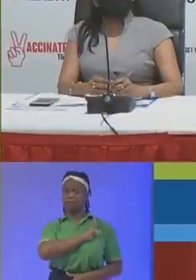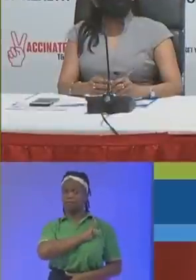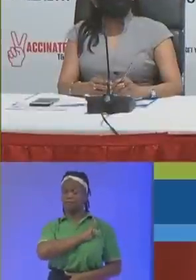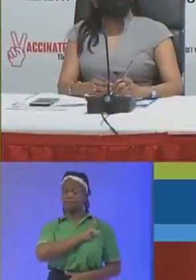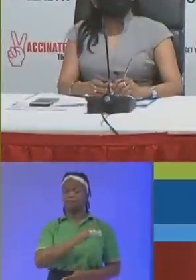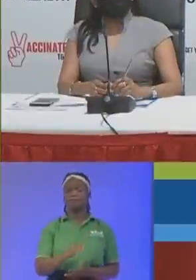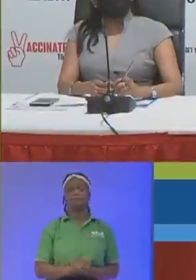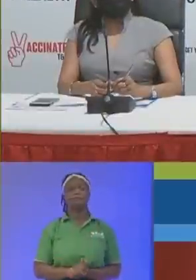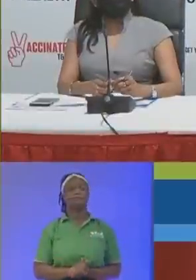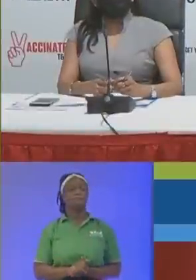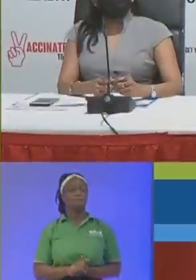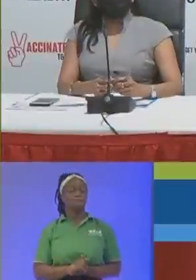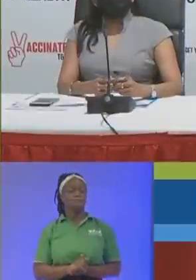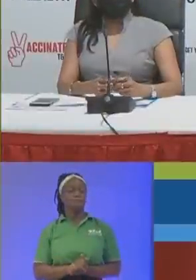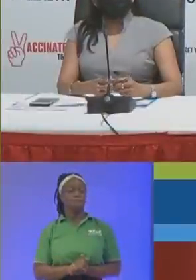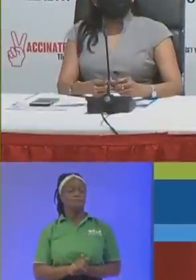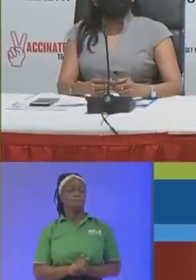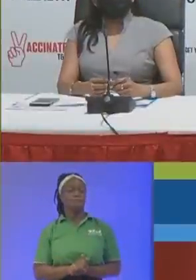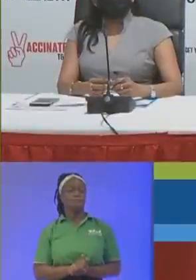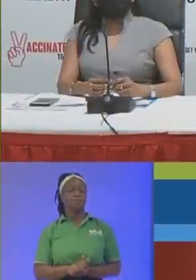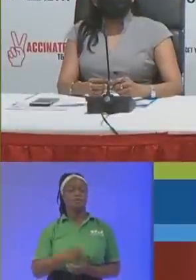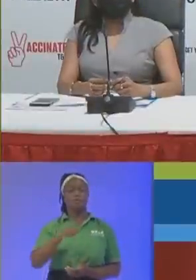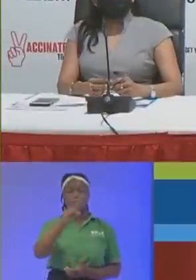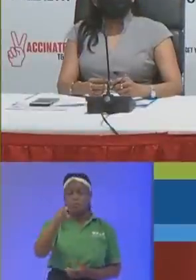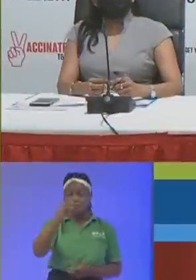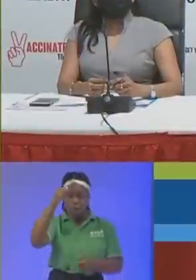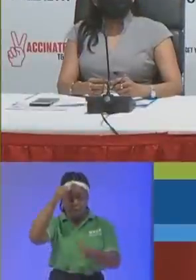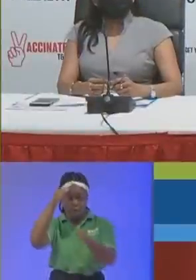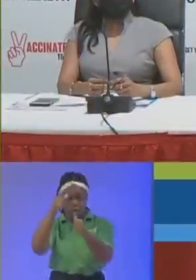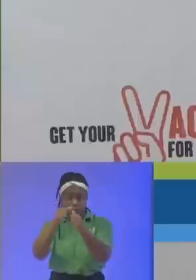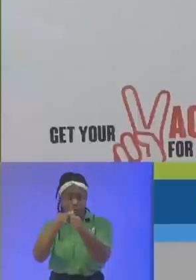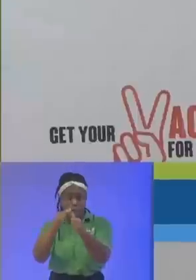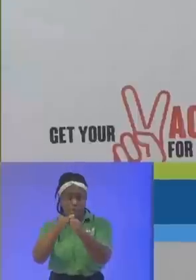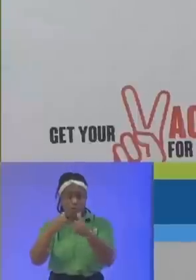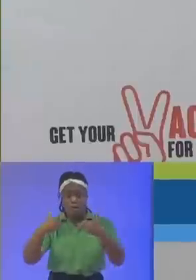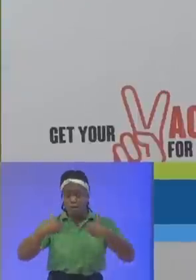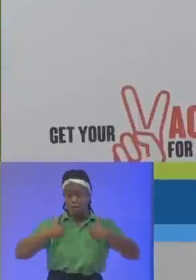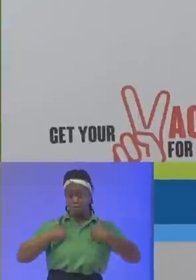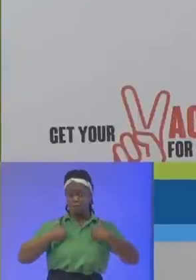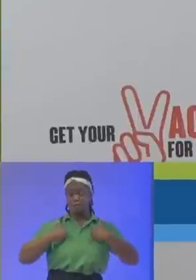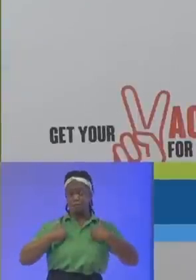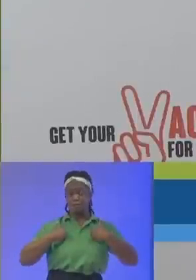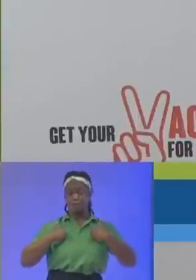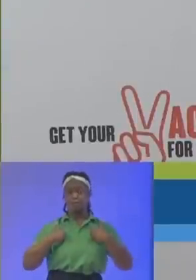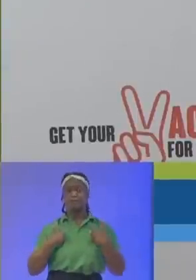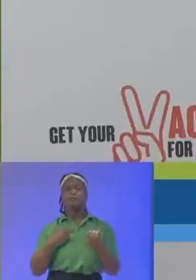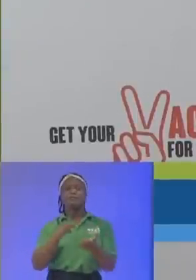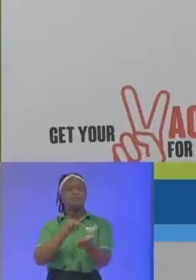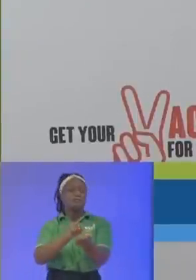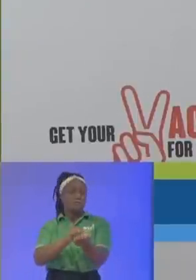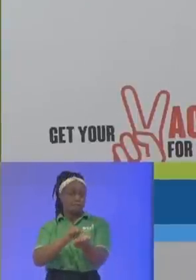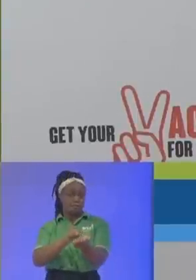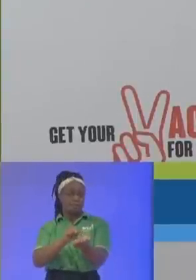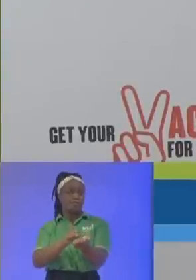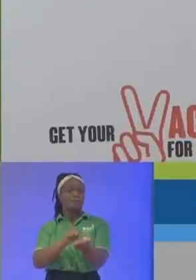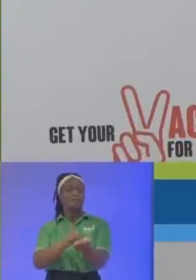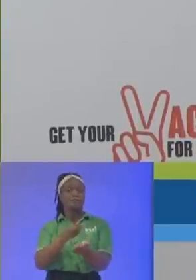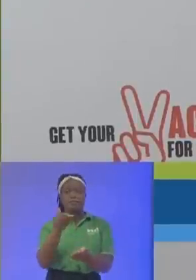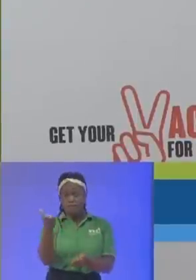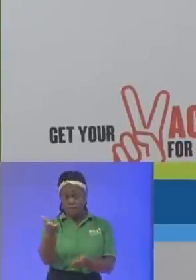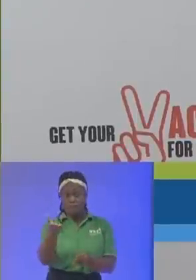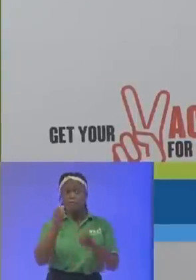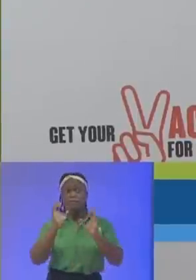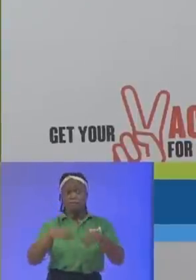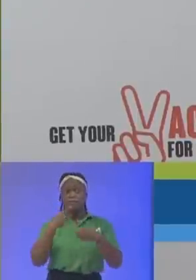just a reminder to everyone that we also have Ms. Sukchan here with us who can answer questions, especially related